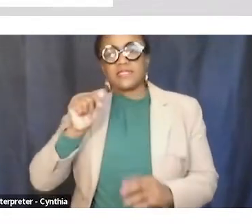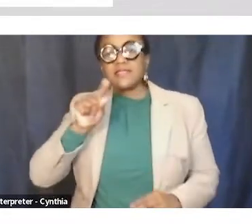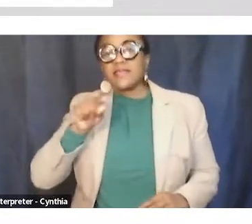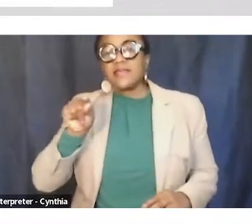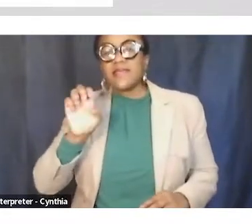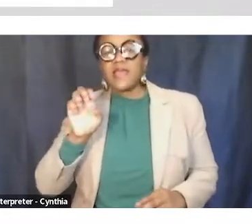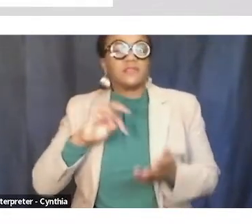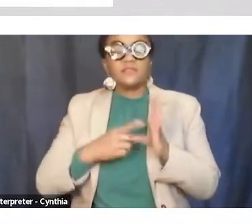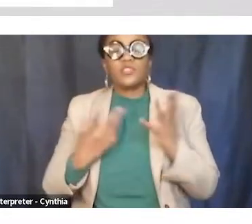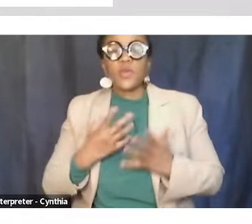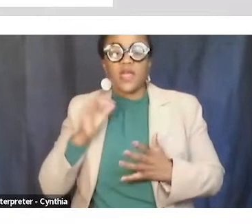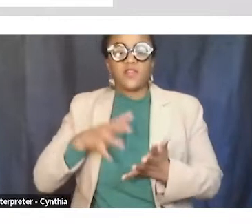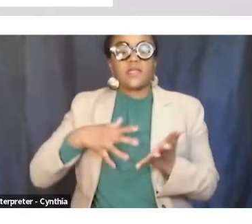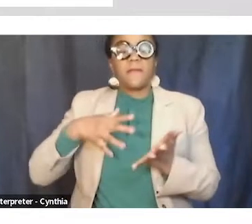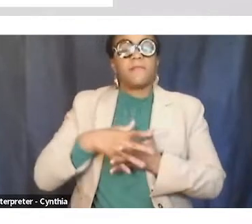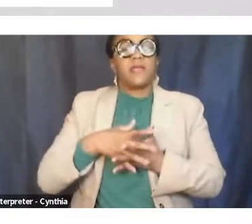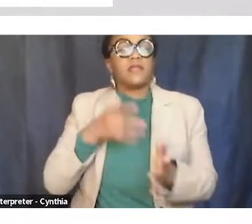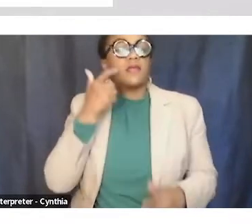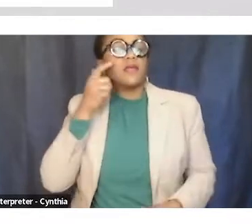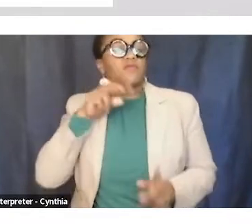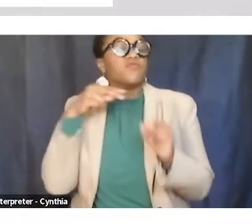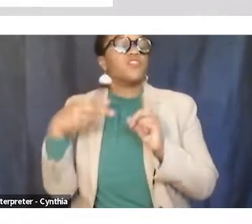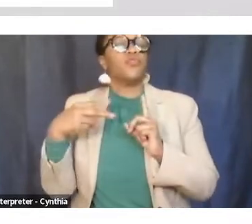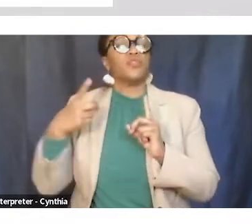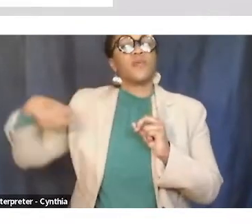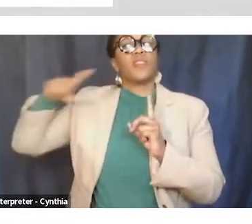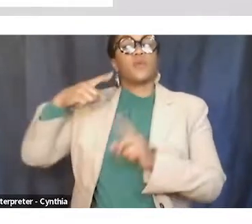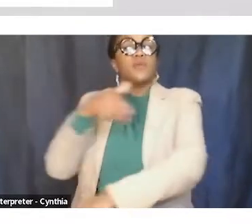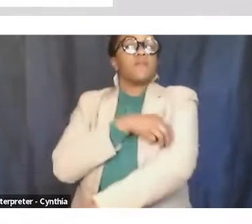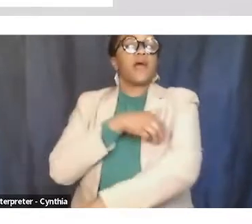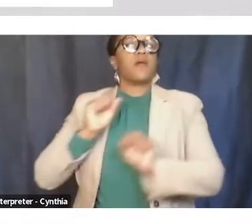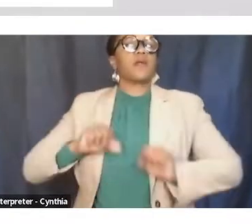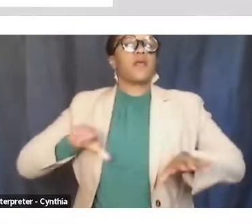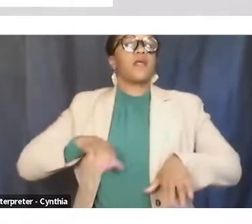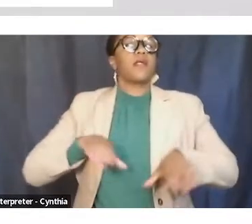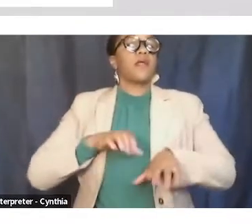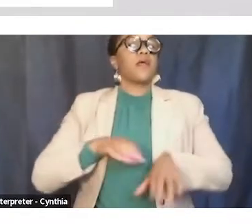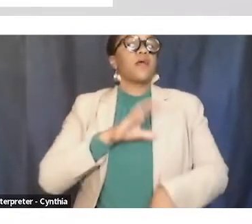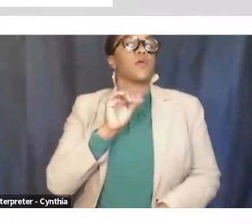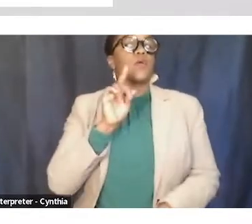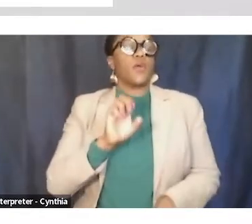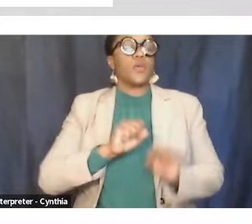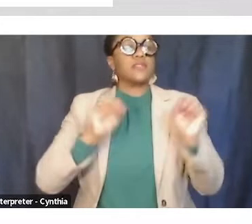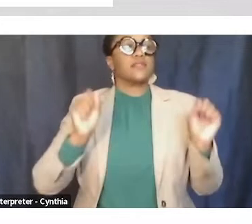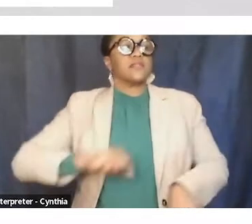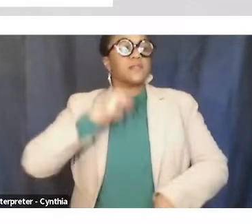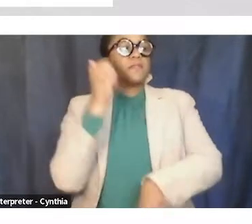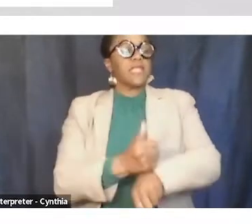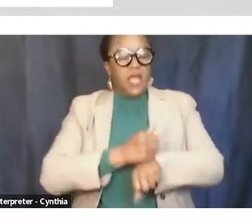embedded views that are propagated by those who have the power to code systems. And intentional or